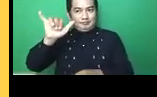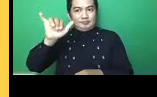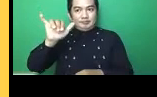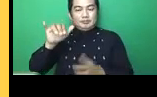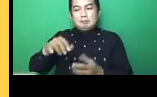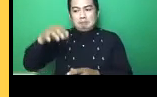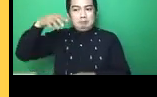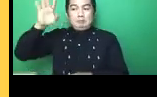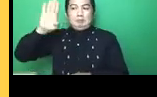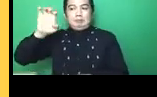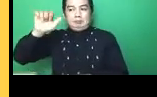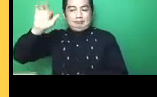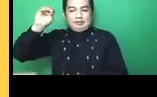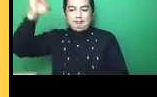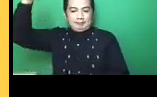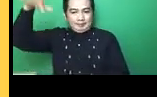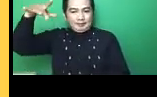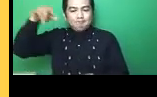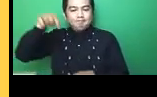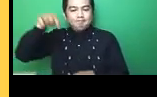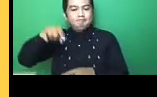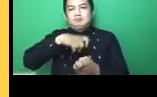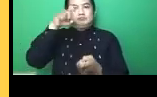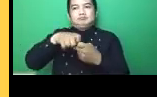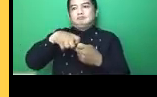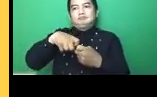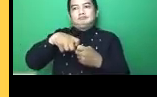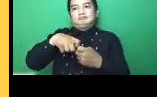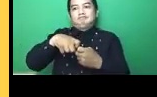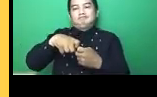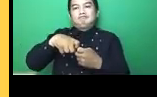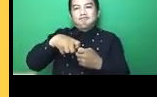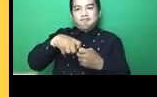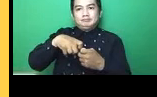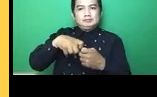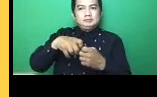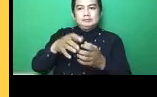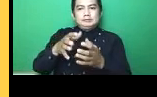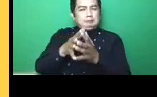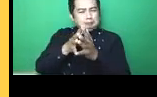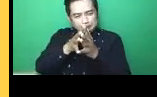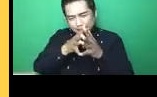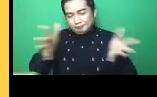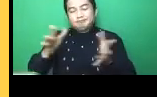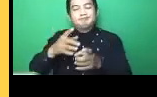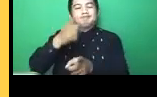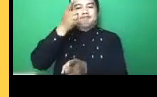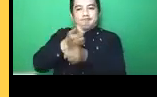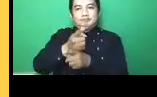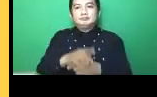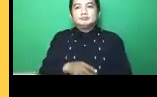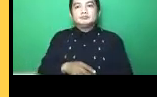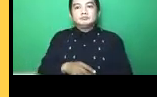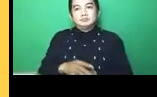light, which can be very, very precise, you can actually make very intricate shapes. So